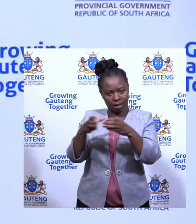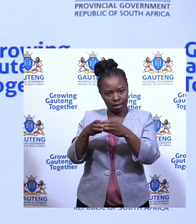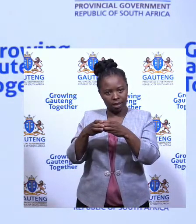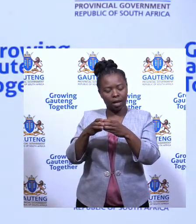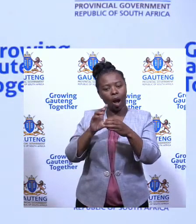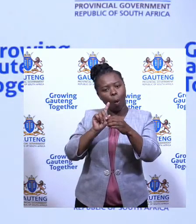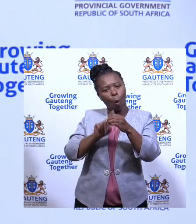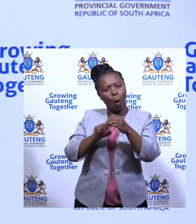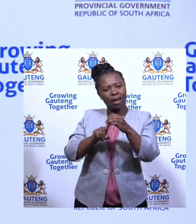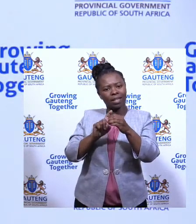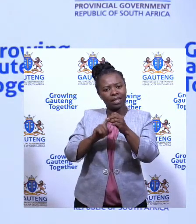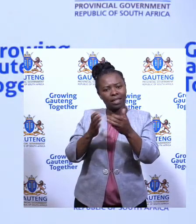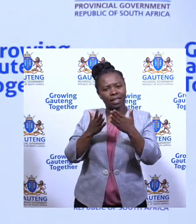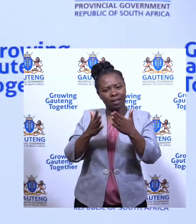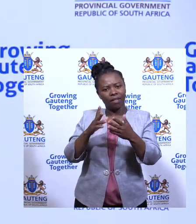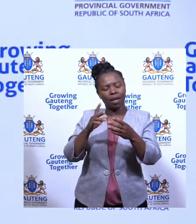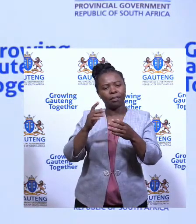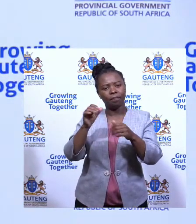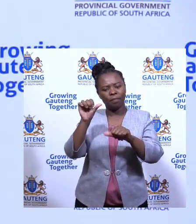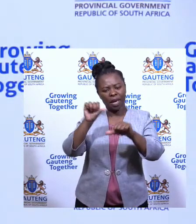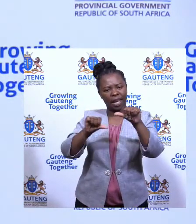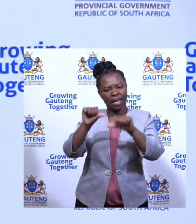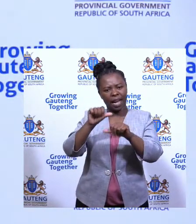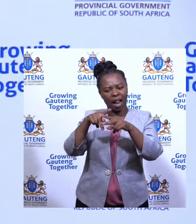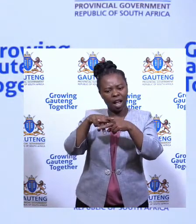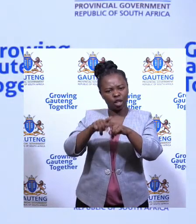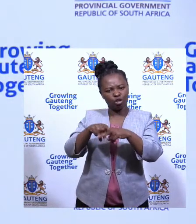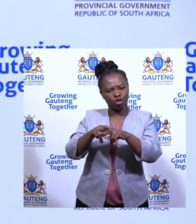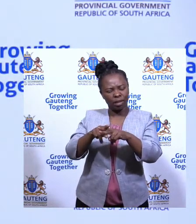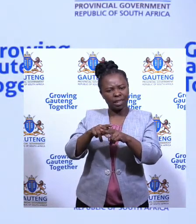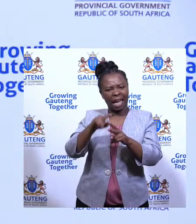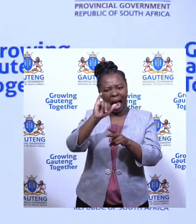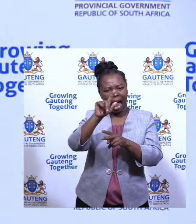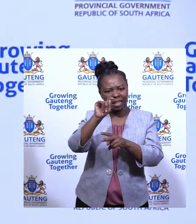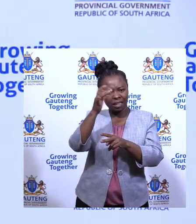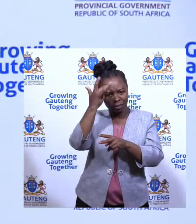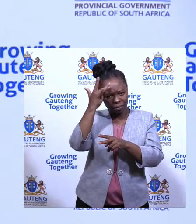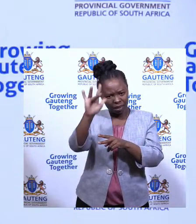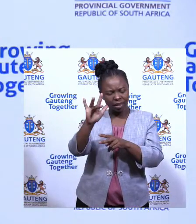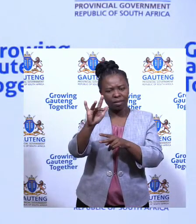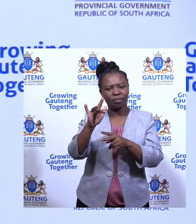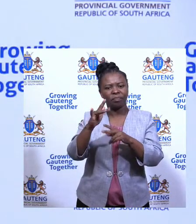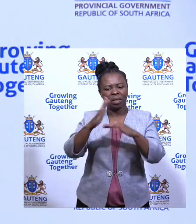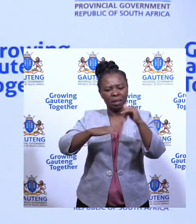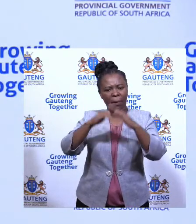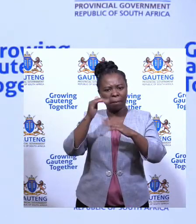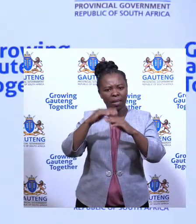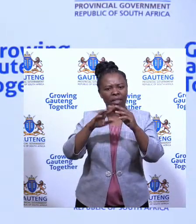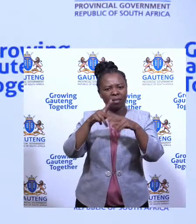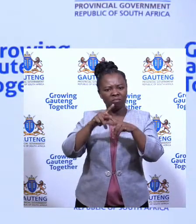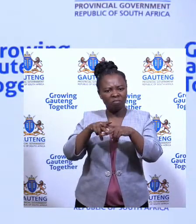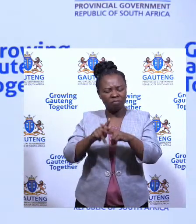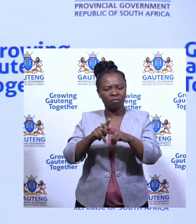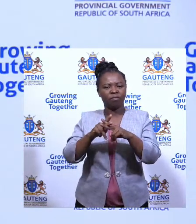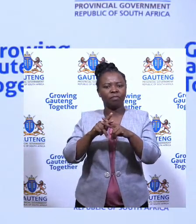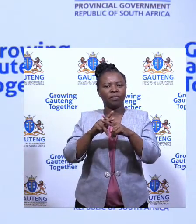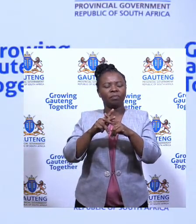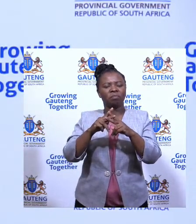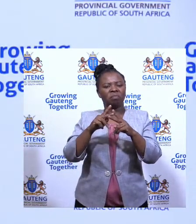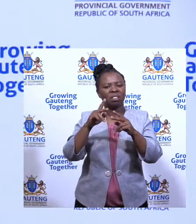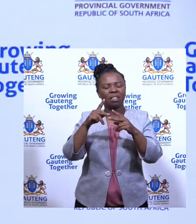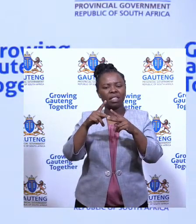quantity surveyors, mechanical engineers, electrical engineers, IT specialists, architects, civil and structural